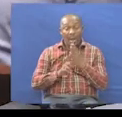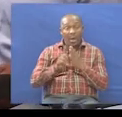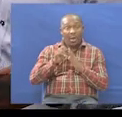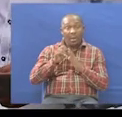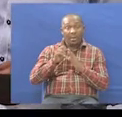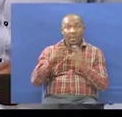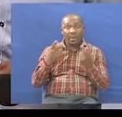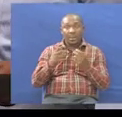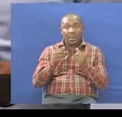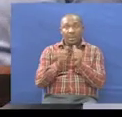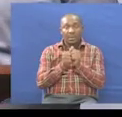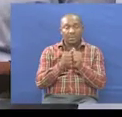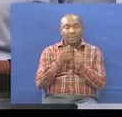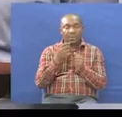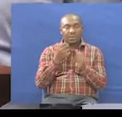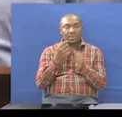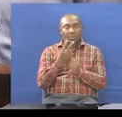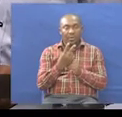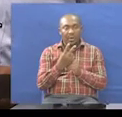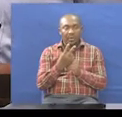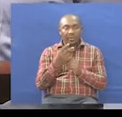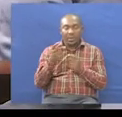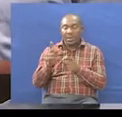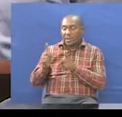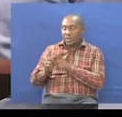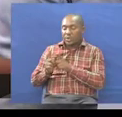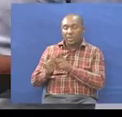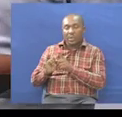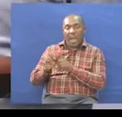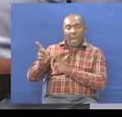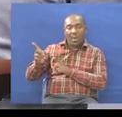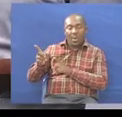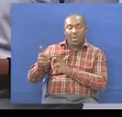The long arrow is at number 12, and the short arrow is at